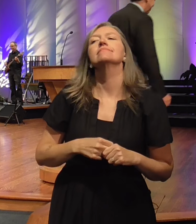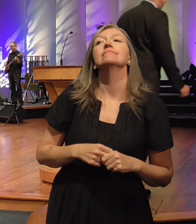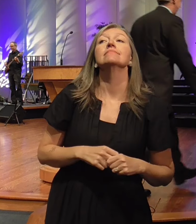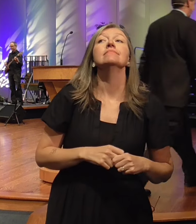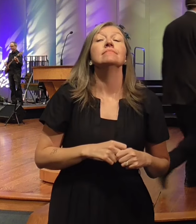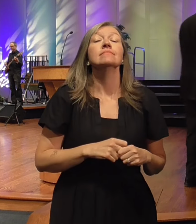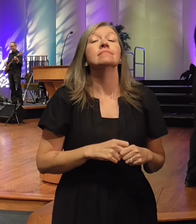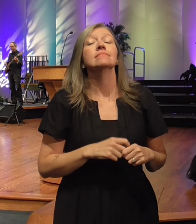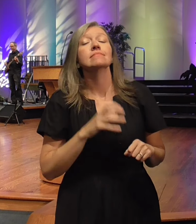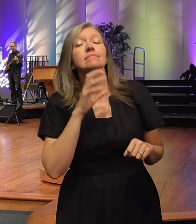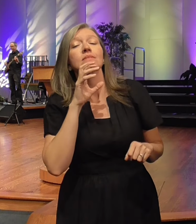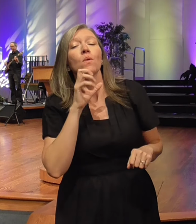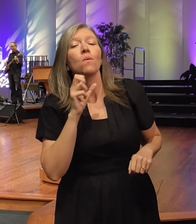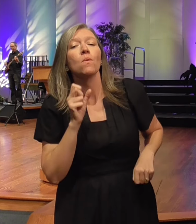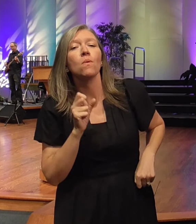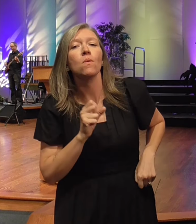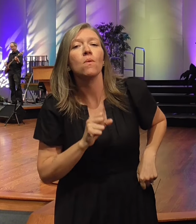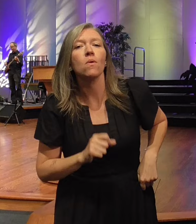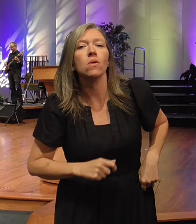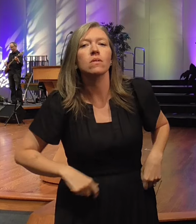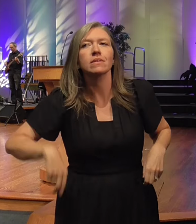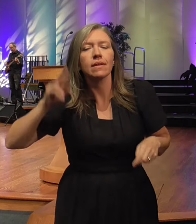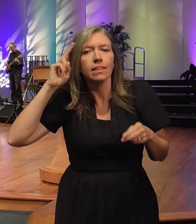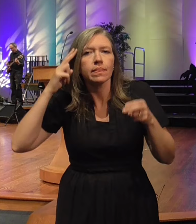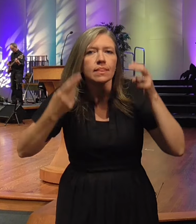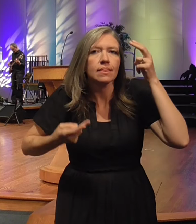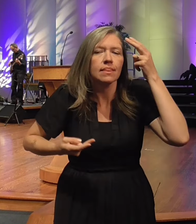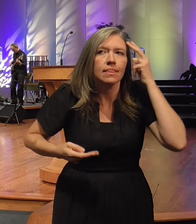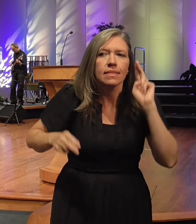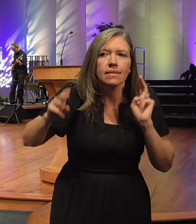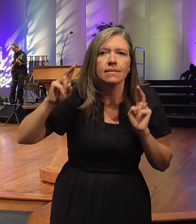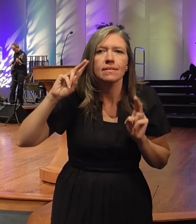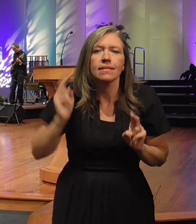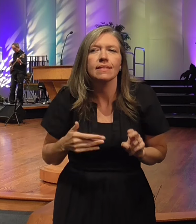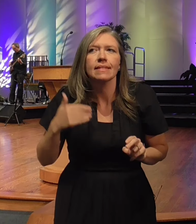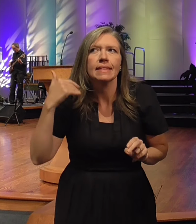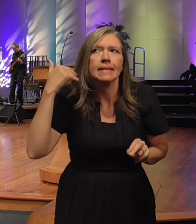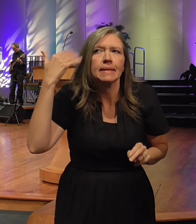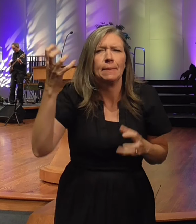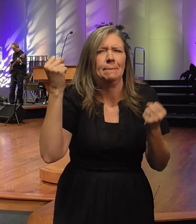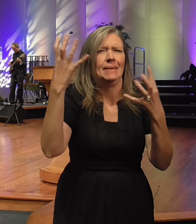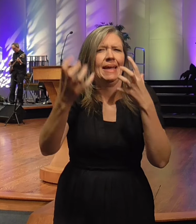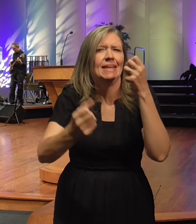Thanking Rob Lowe for creating this for us. Here we go.